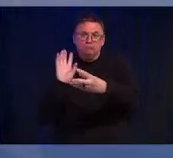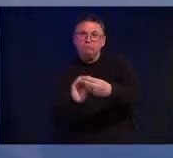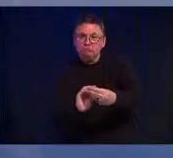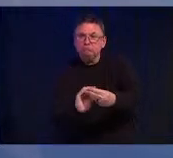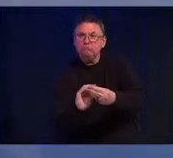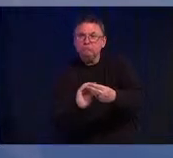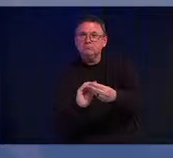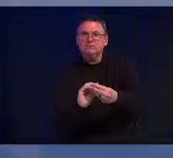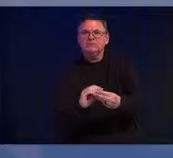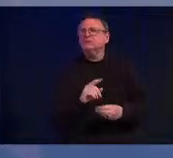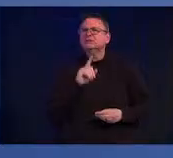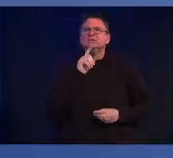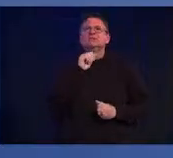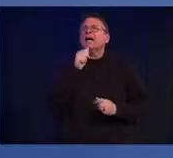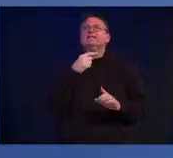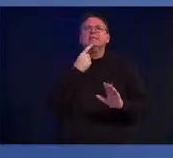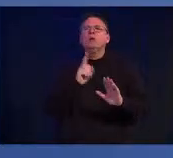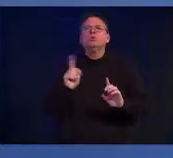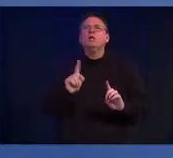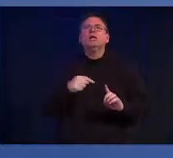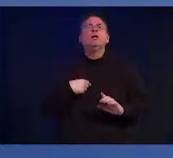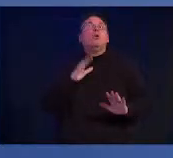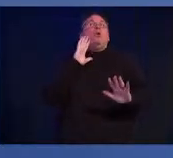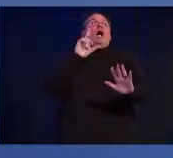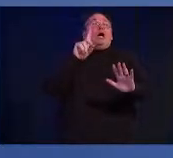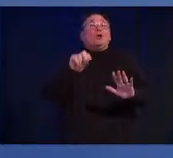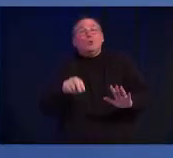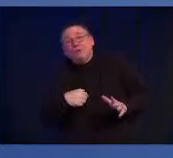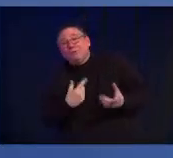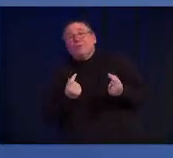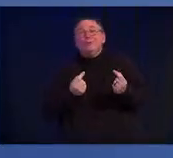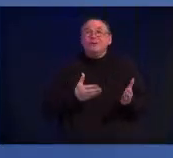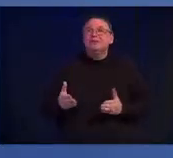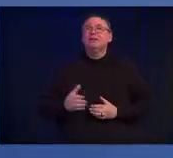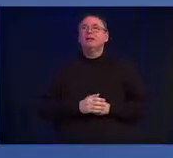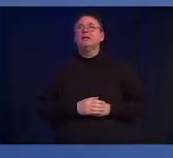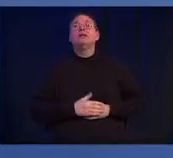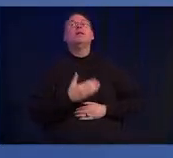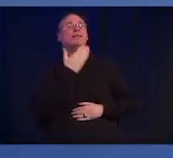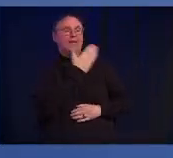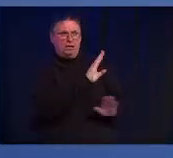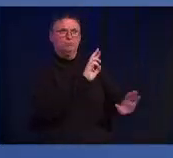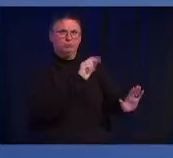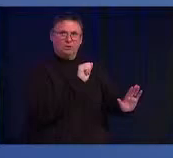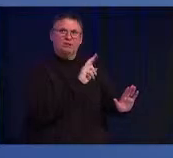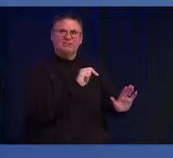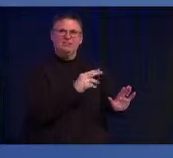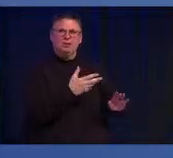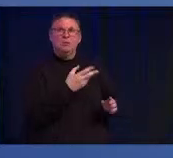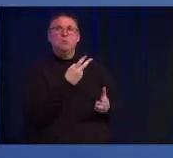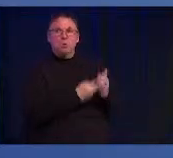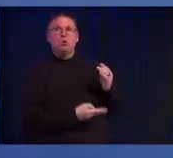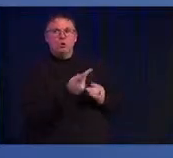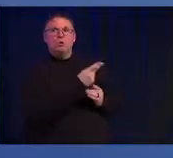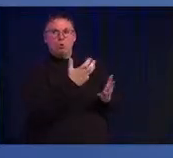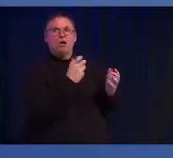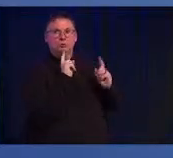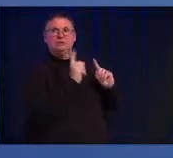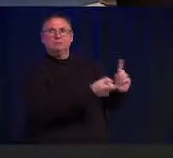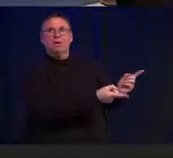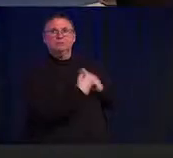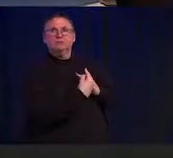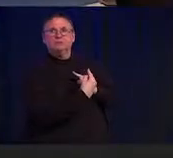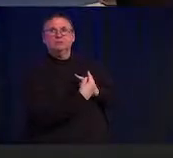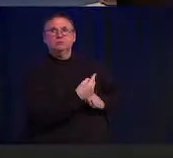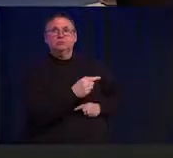you might do. Thank you, Mr. Braun. Mr. Rainwater and Ms. McCormick both asked for opportunities to rebut. Mr.